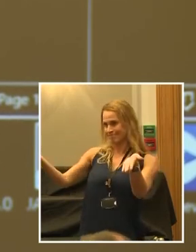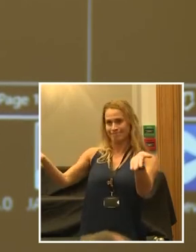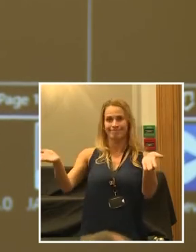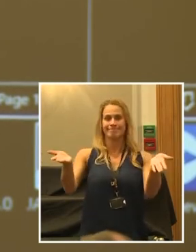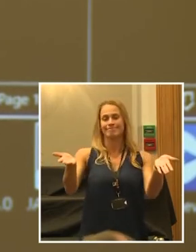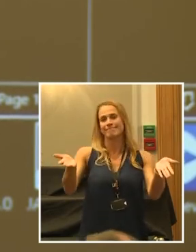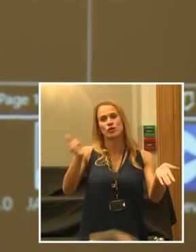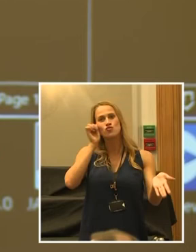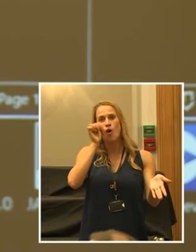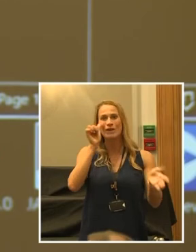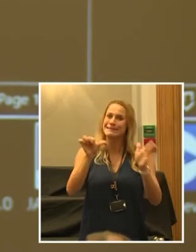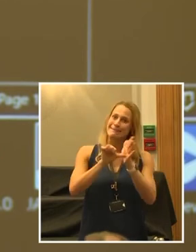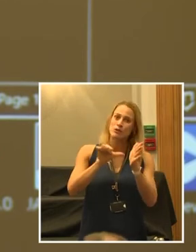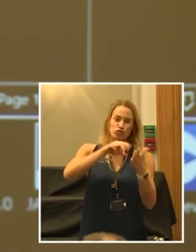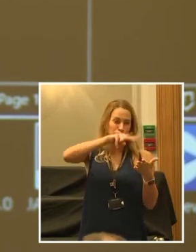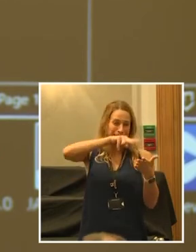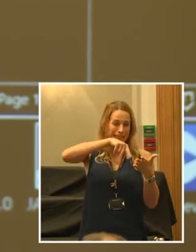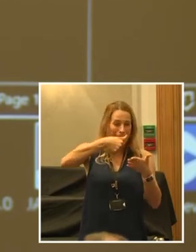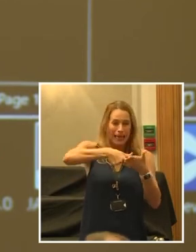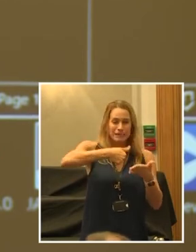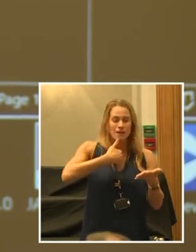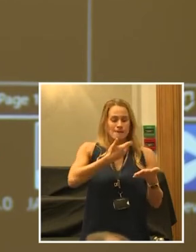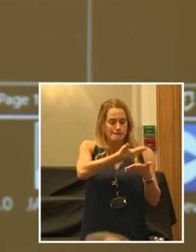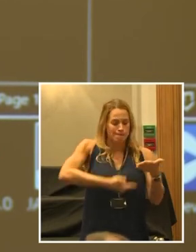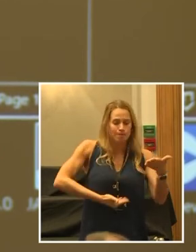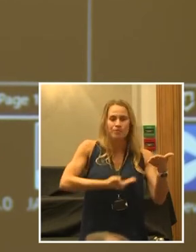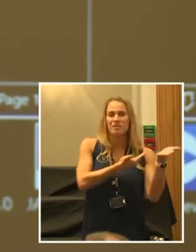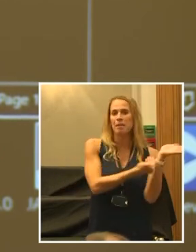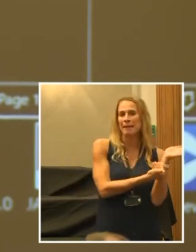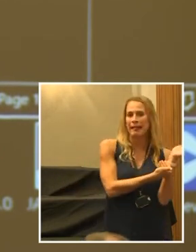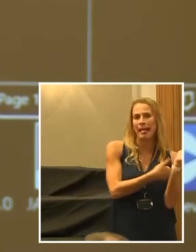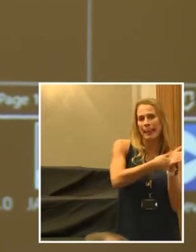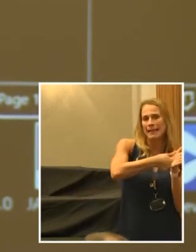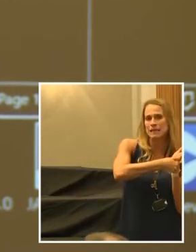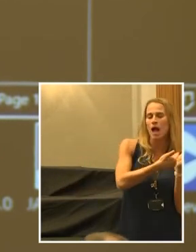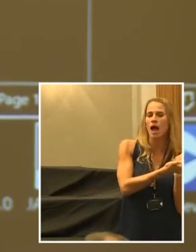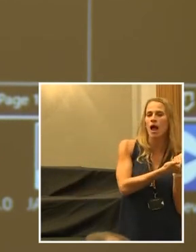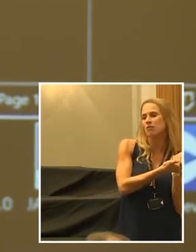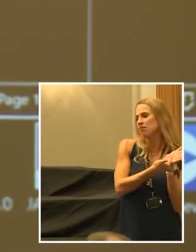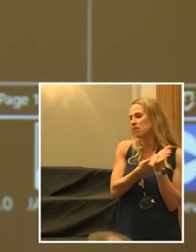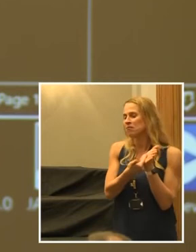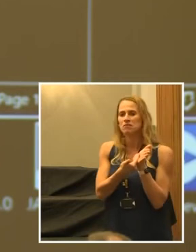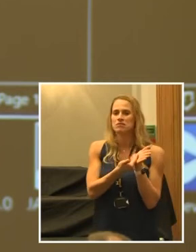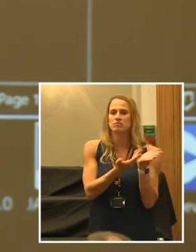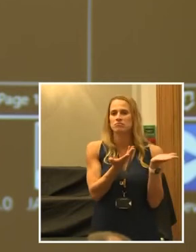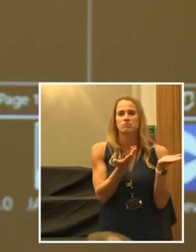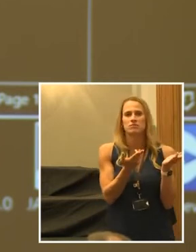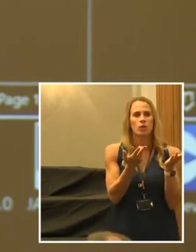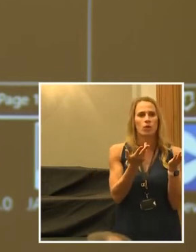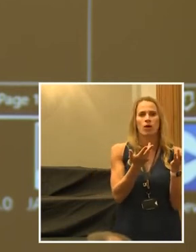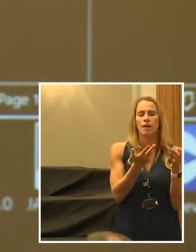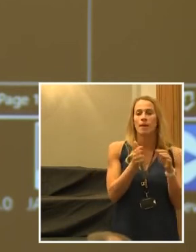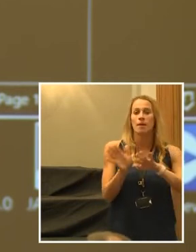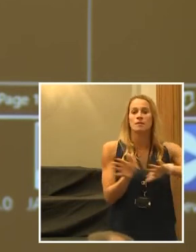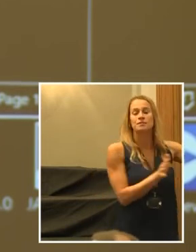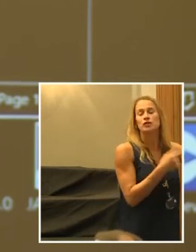Okay. So, and how many of us have maybe gone into the kitchen and a family, a friend, or somebody's moved something, and you don't